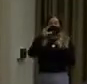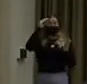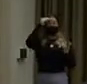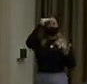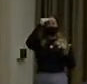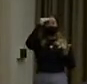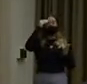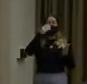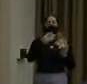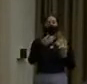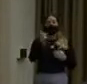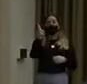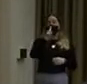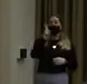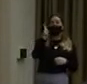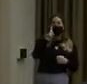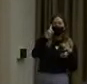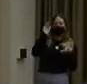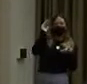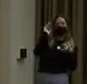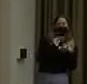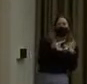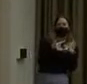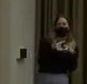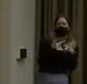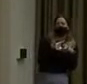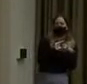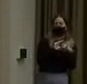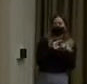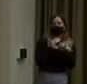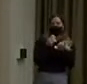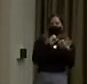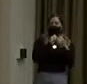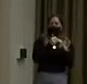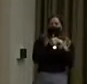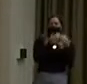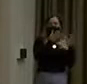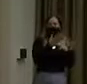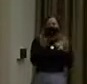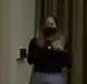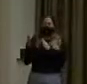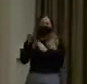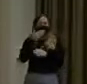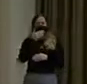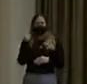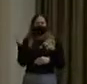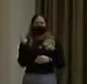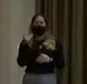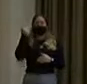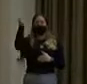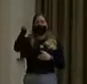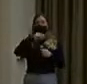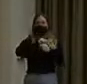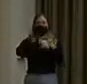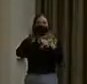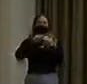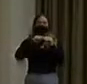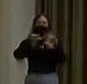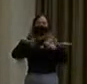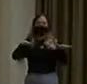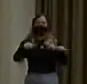about where we decrease, that maybe that strategically isn't the best thing for the next pandemic. Would you talk about